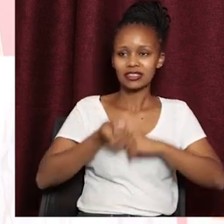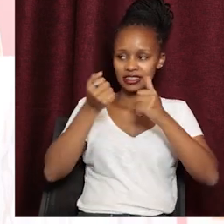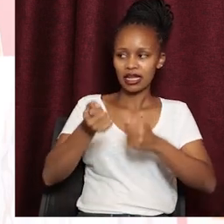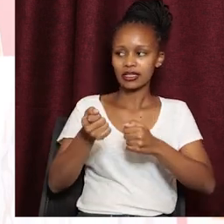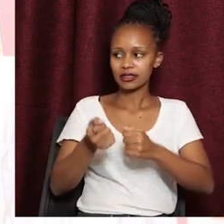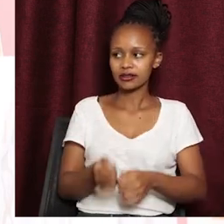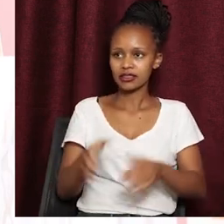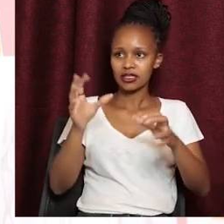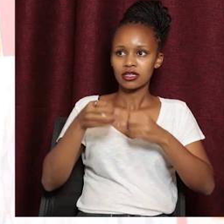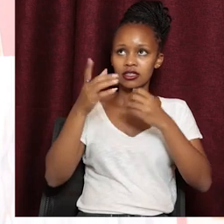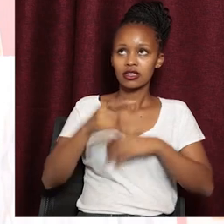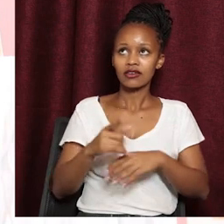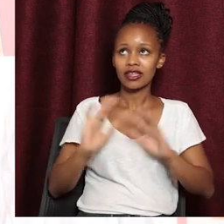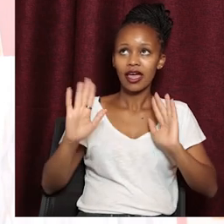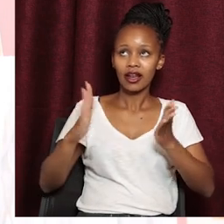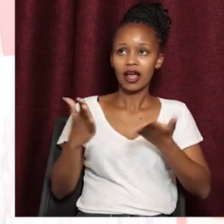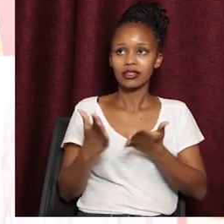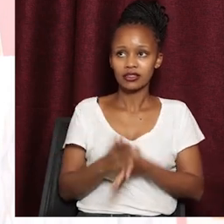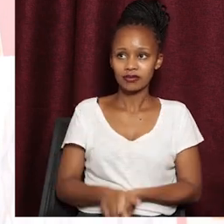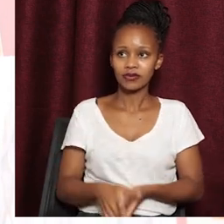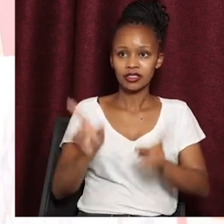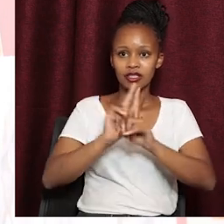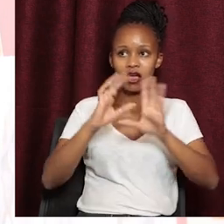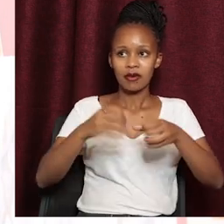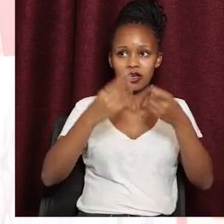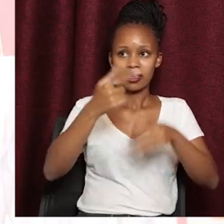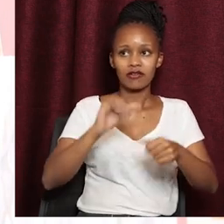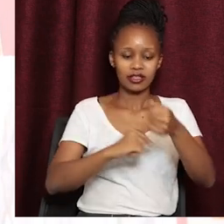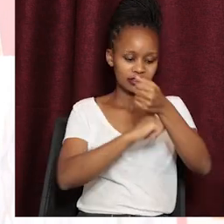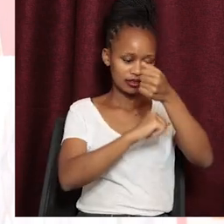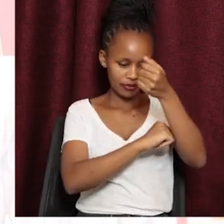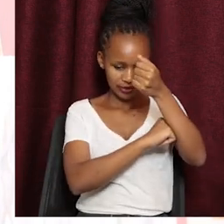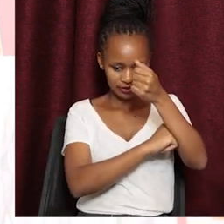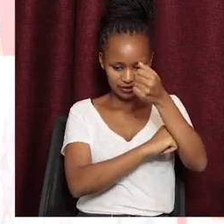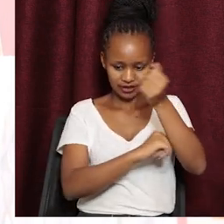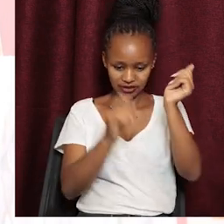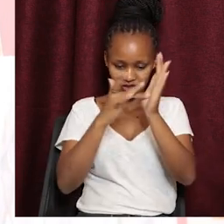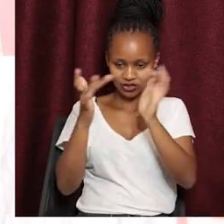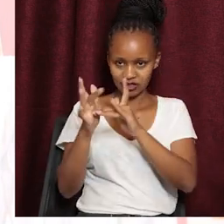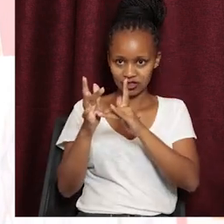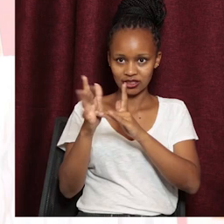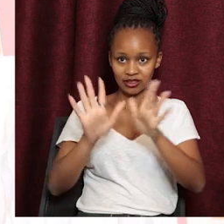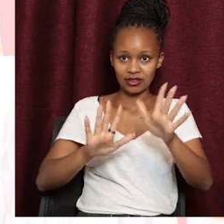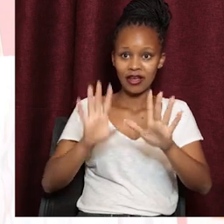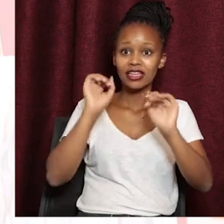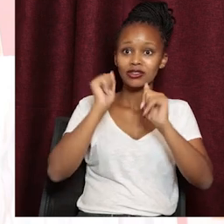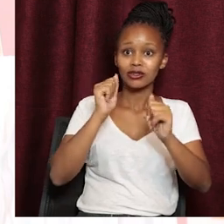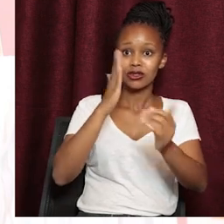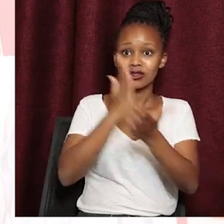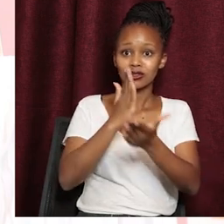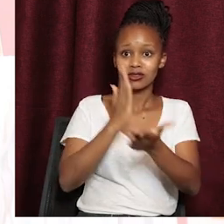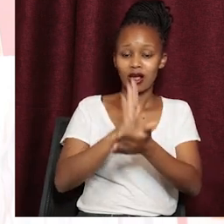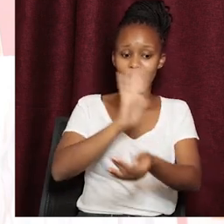strength, to give us encouragement, and to give us support. Jesus is the ultimate source